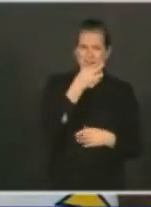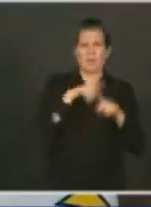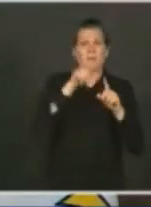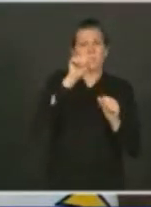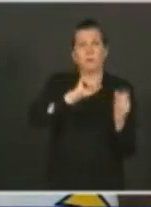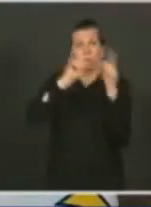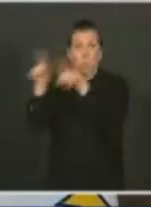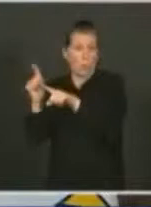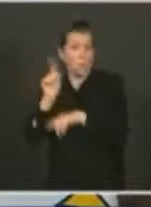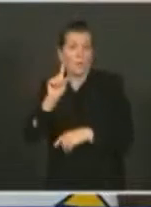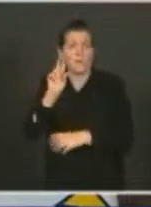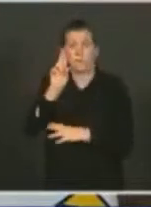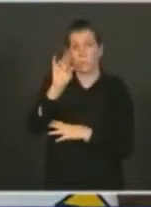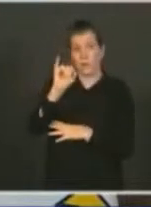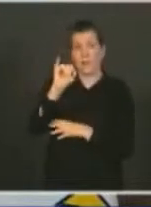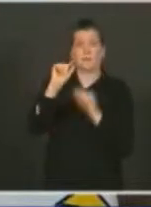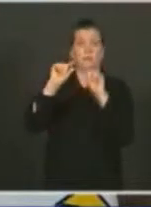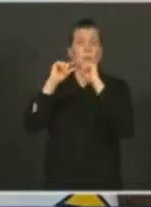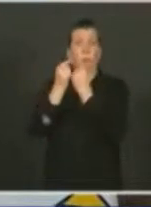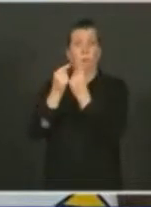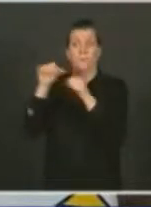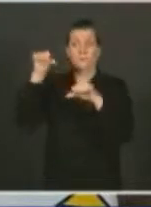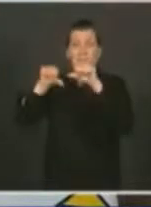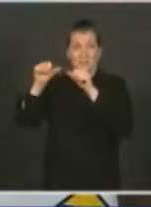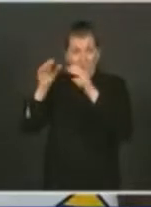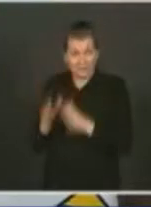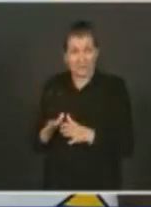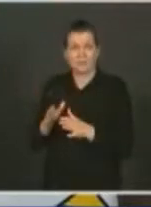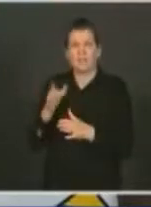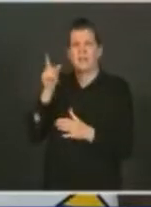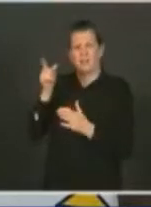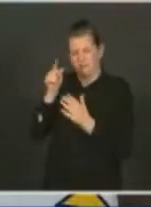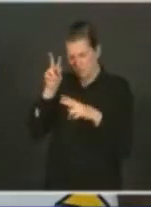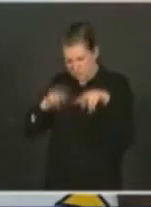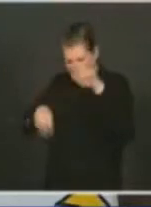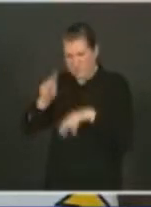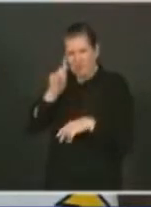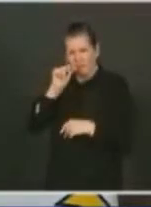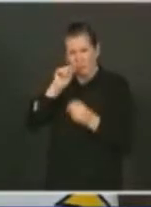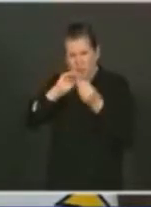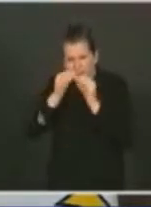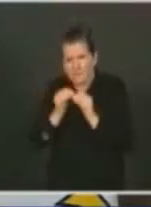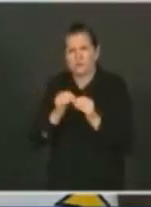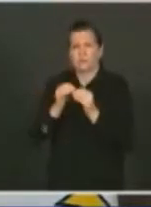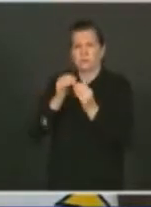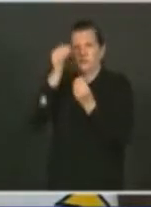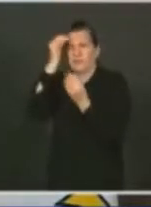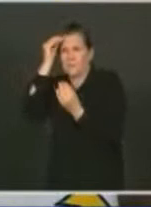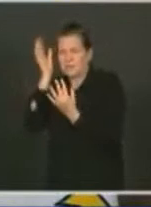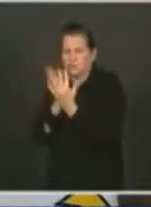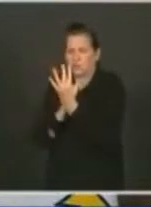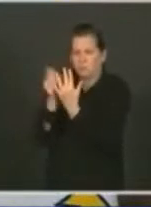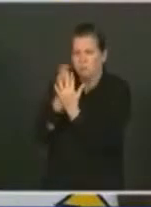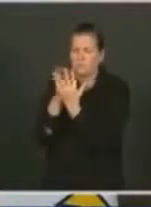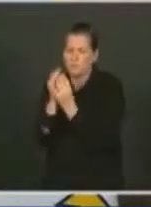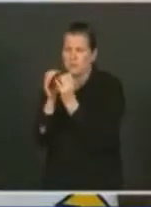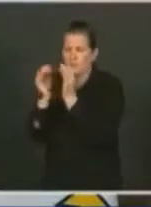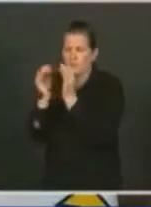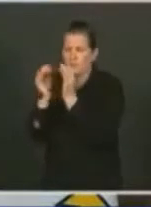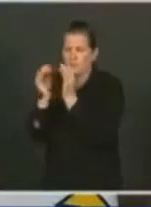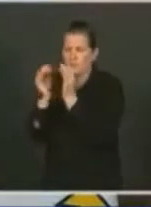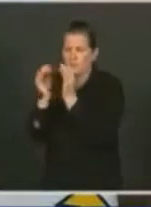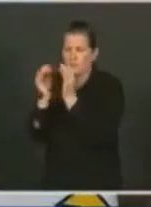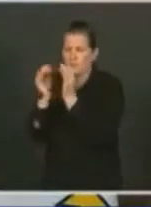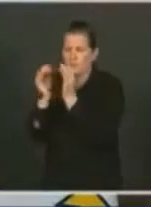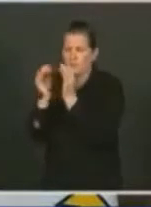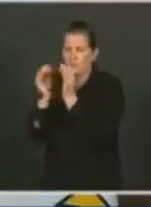Island-based group of scientists who will go through all the data and give us their opinion. Our local group is a